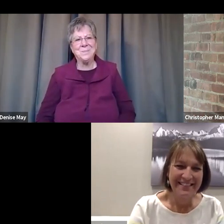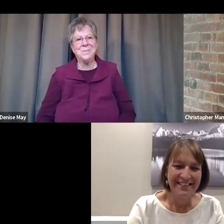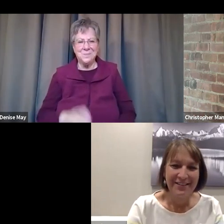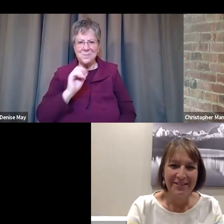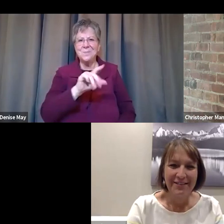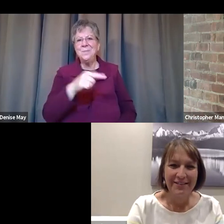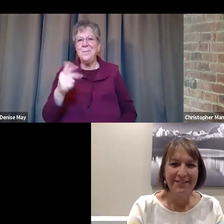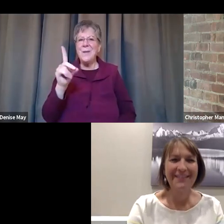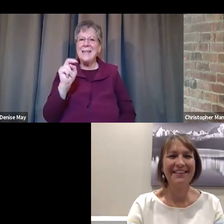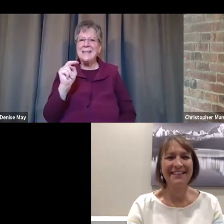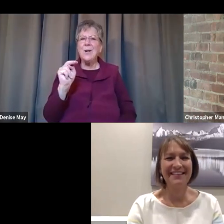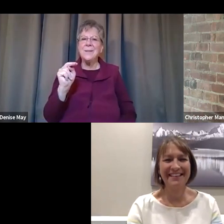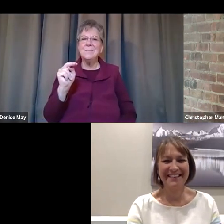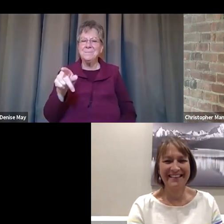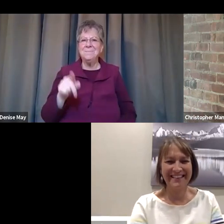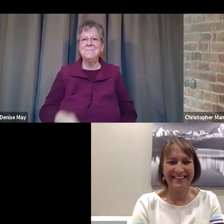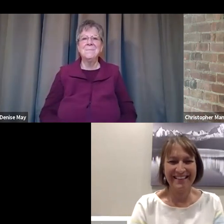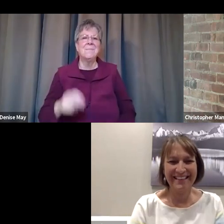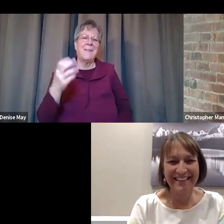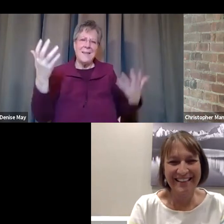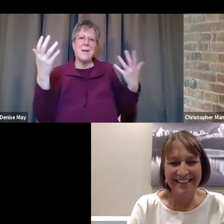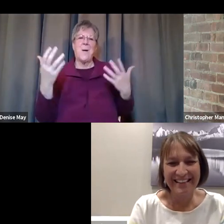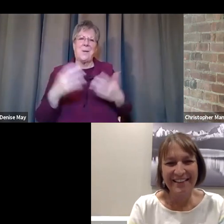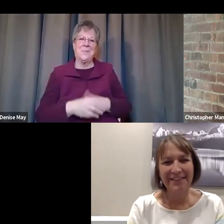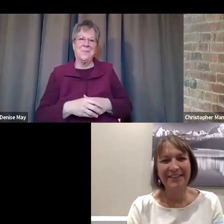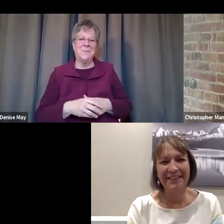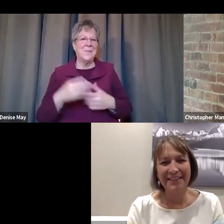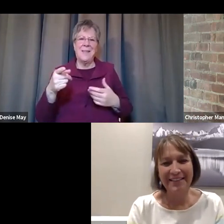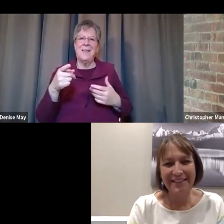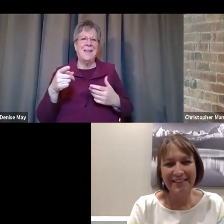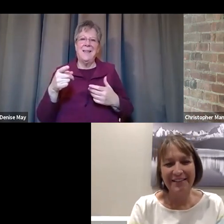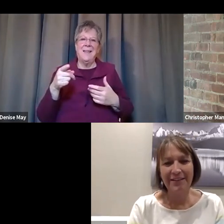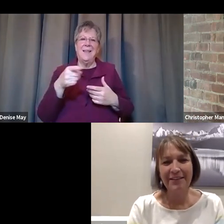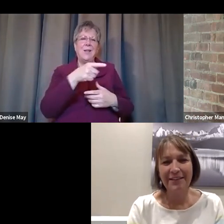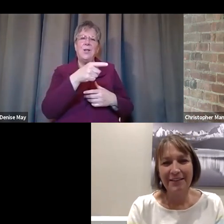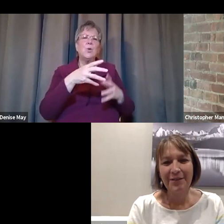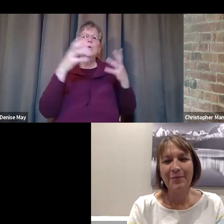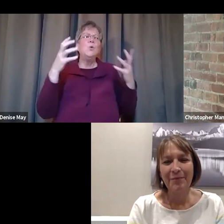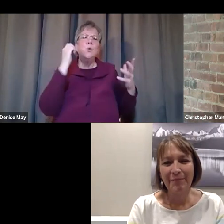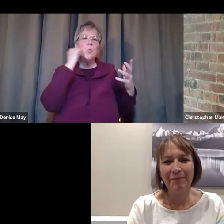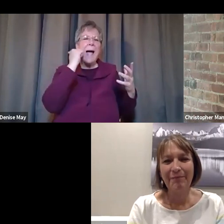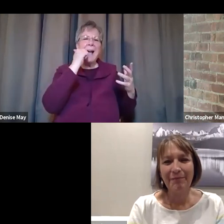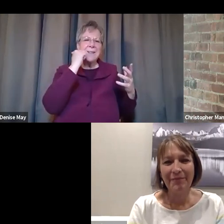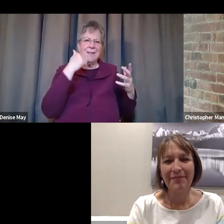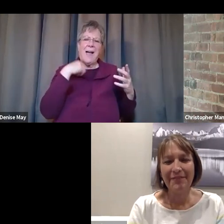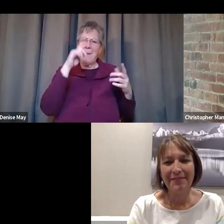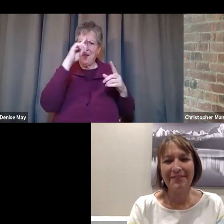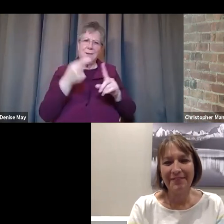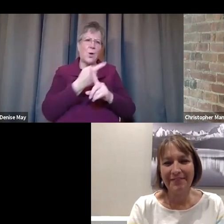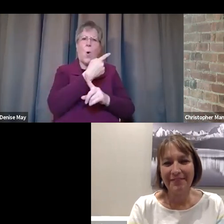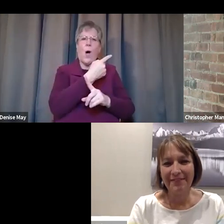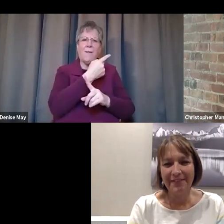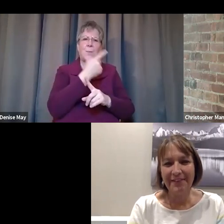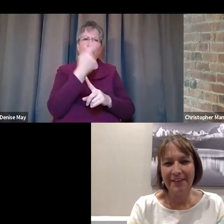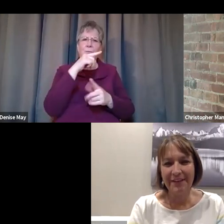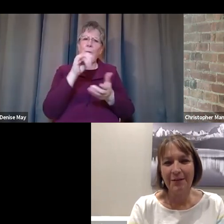Darren, turn this around. Yeah, come on, Smiling. Tom. Way too practical. I'm going off the board for completely